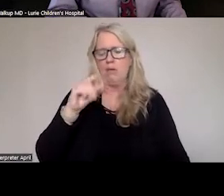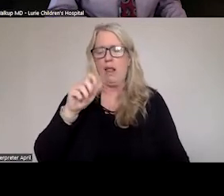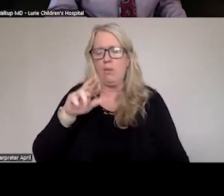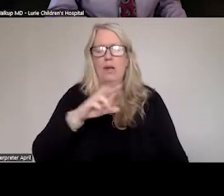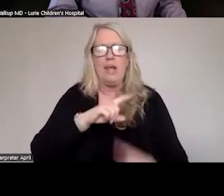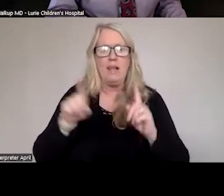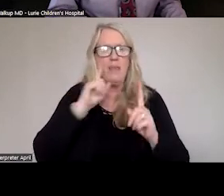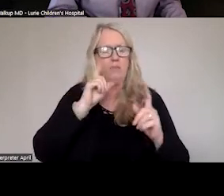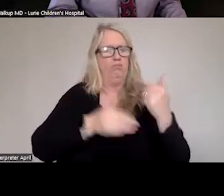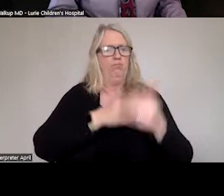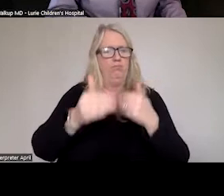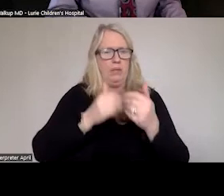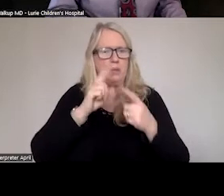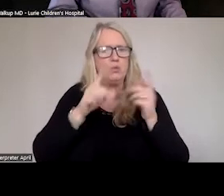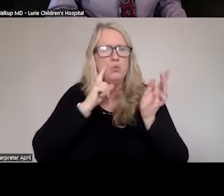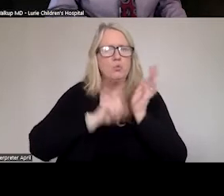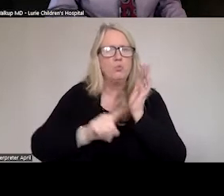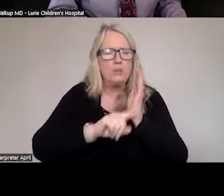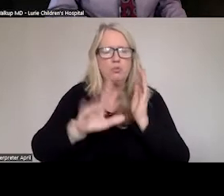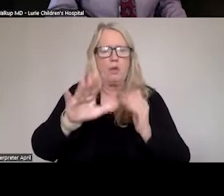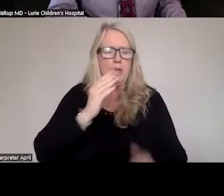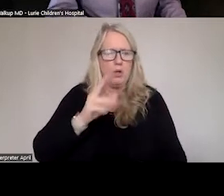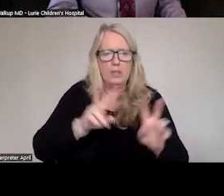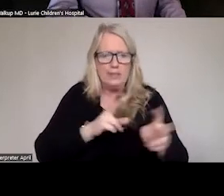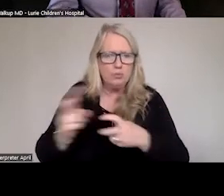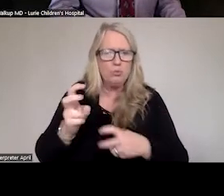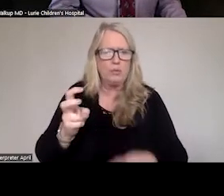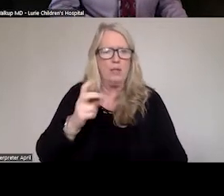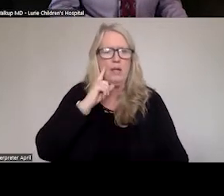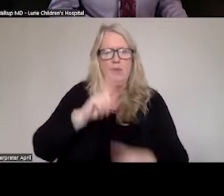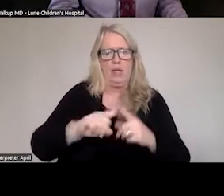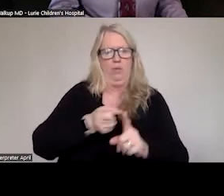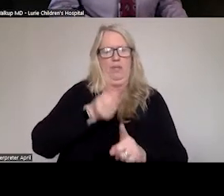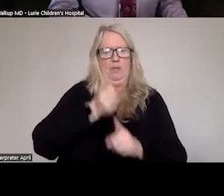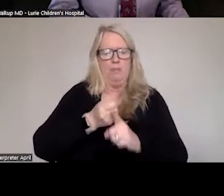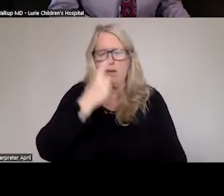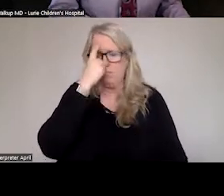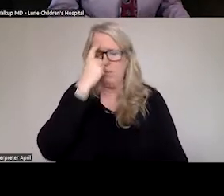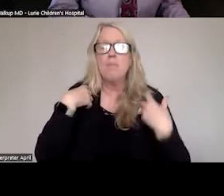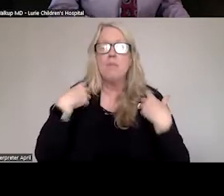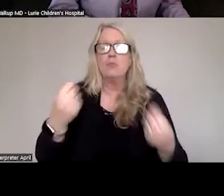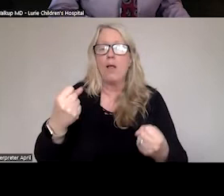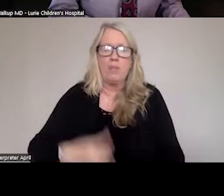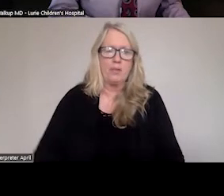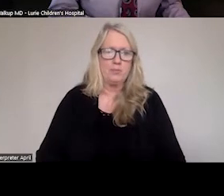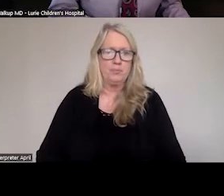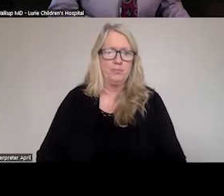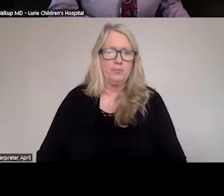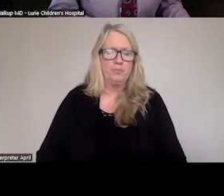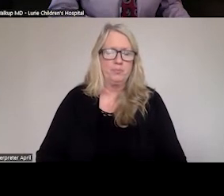for researching their own issues, and particularly issues that impact mental health. Next slide.